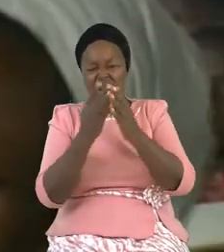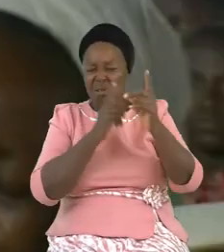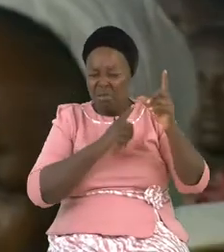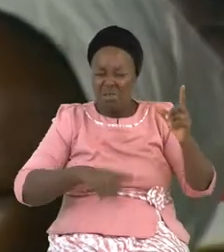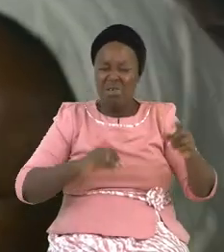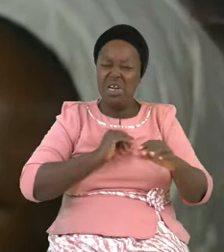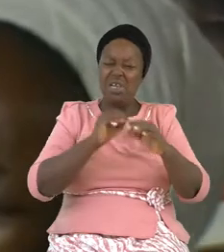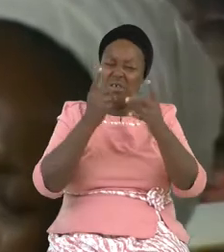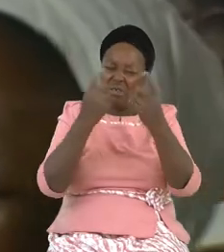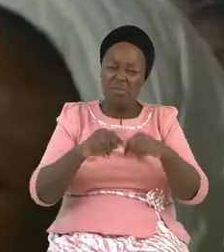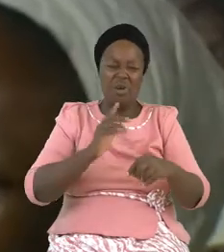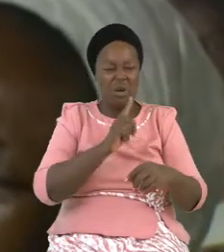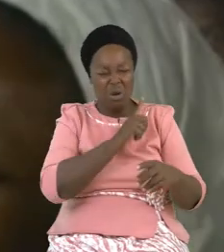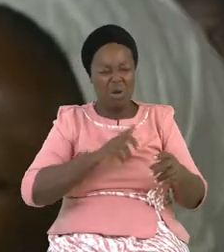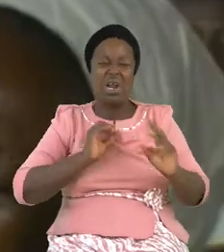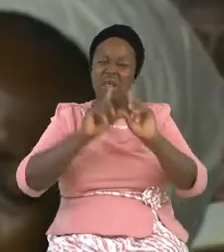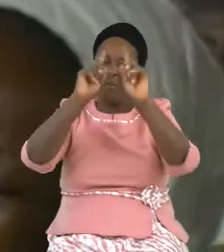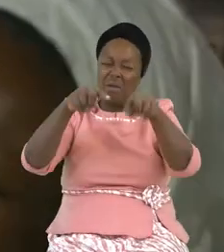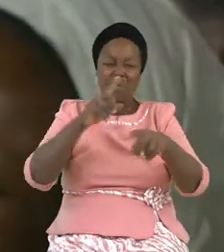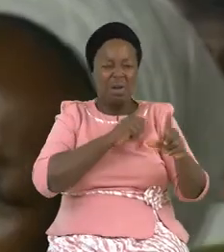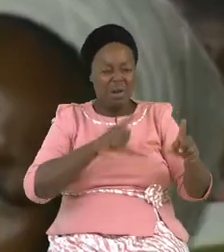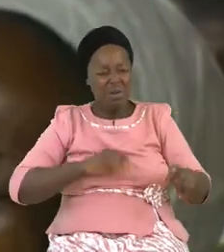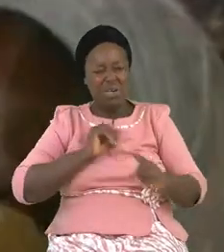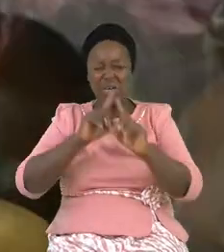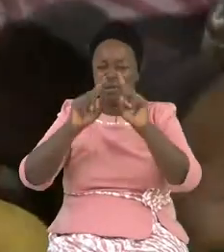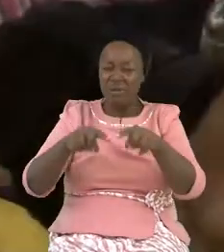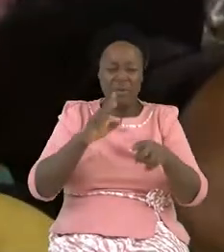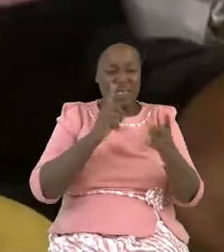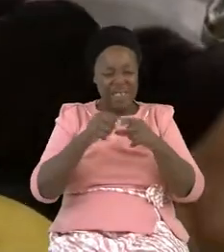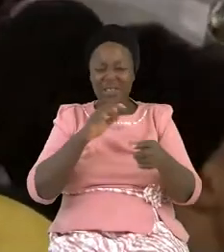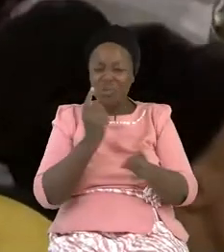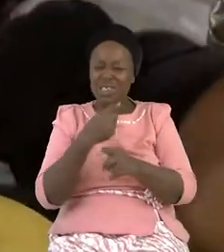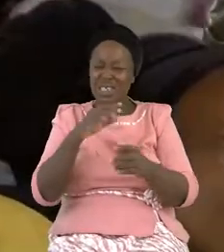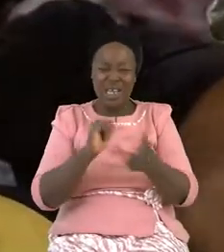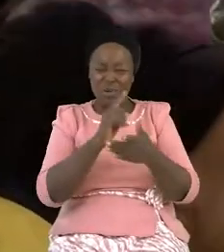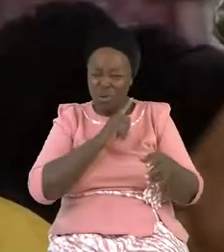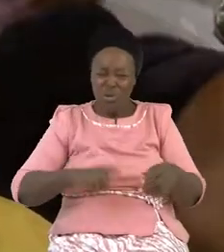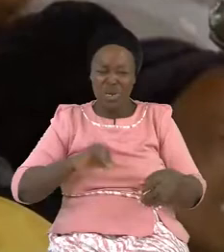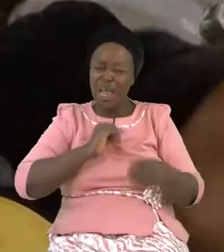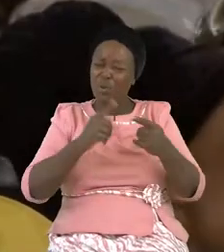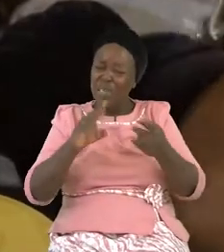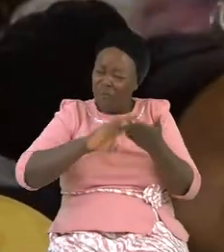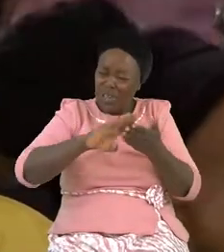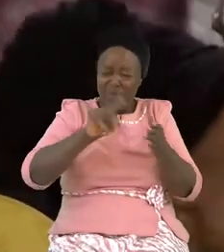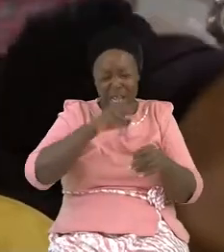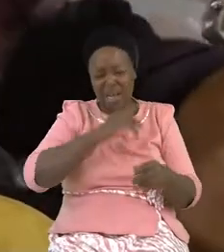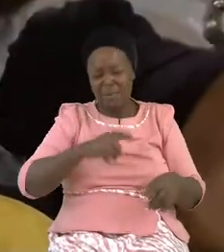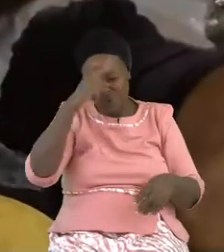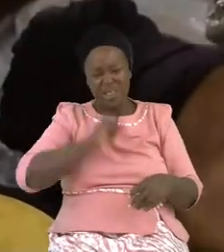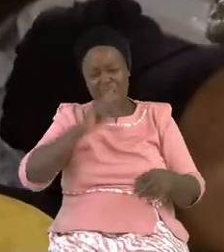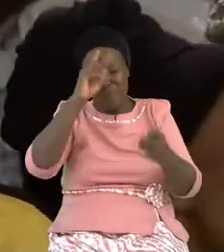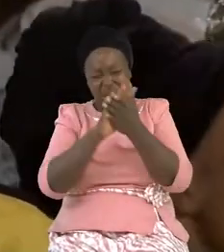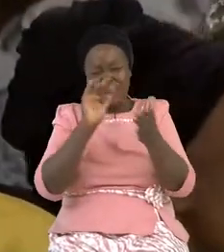your forgiveness. I believe that Jesus died for me on the cross of Calvary. And now I